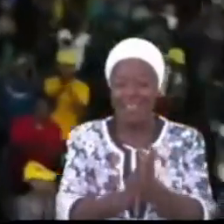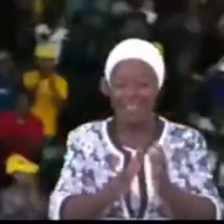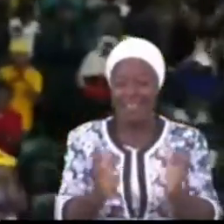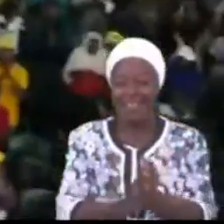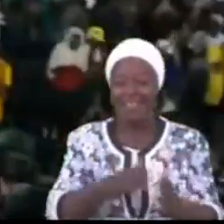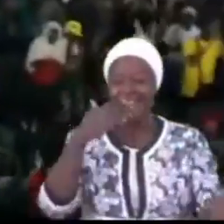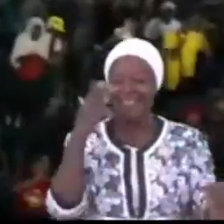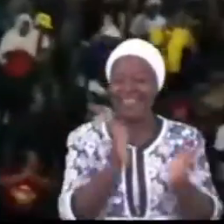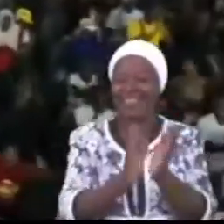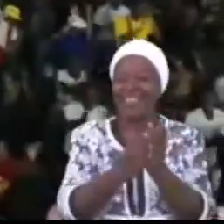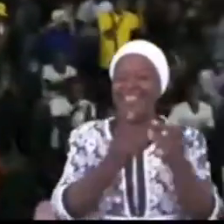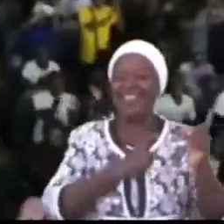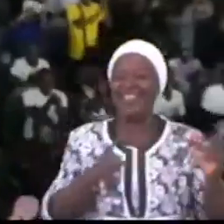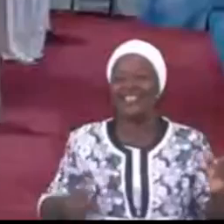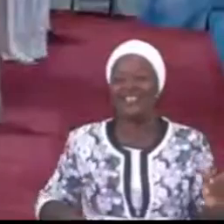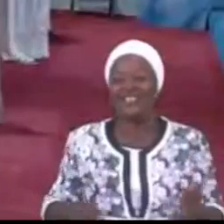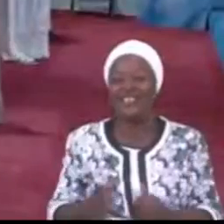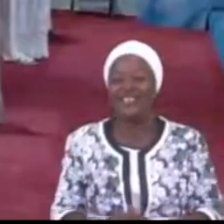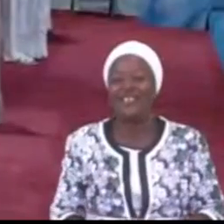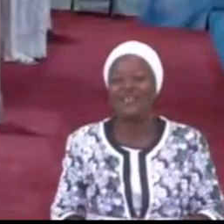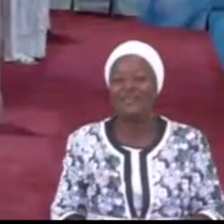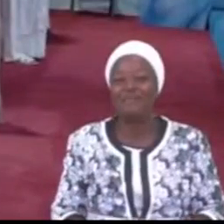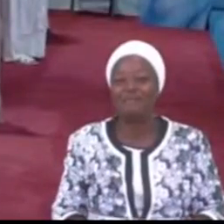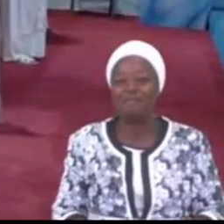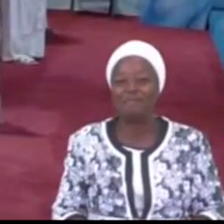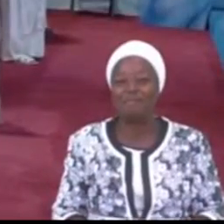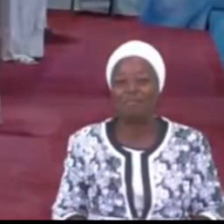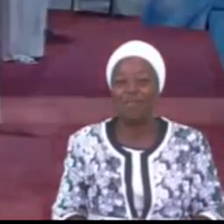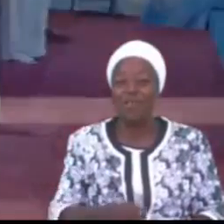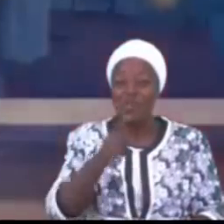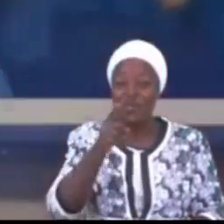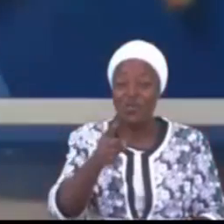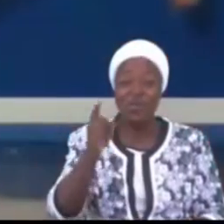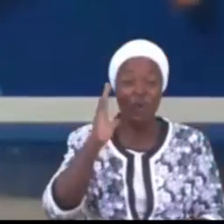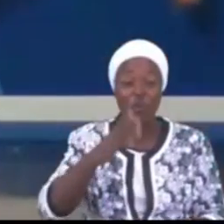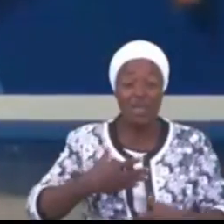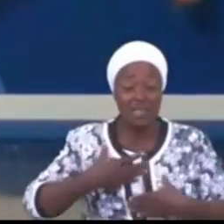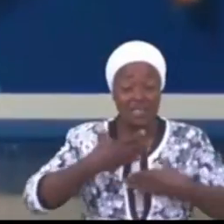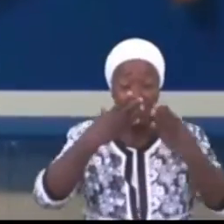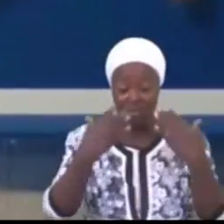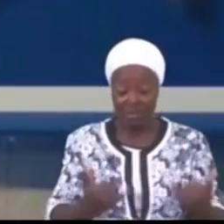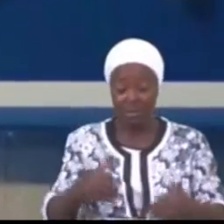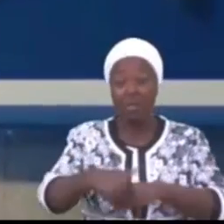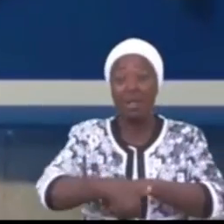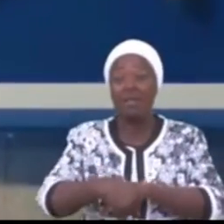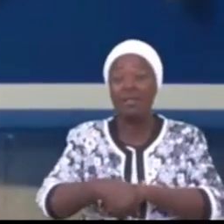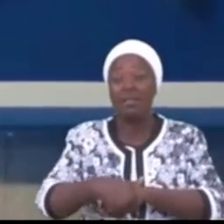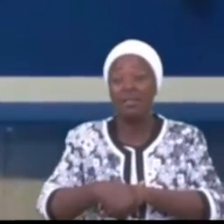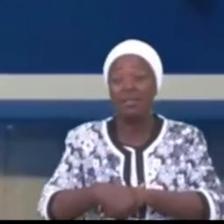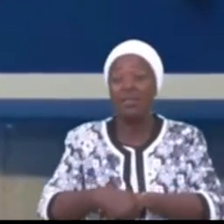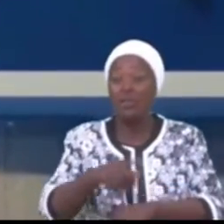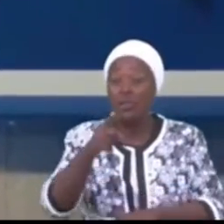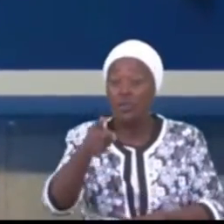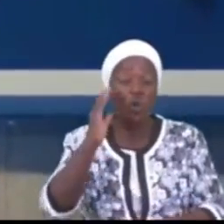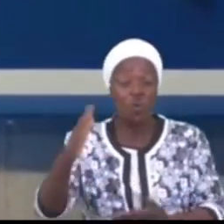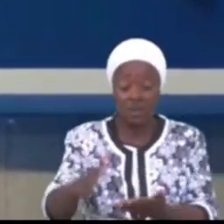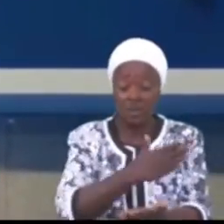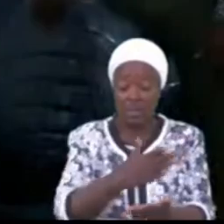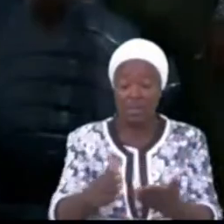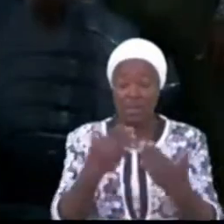Praise the Lord. You will shout tonight. You will sing